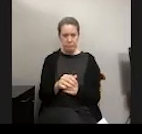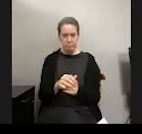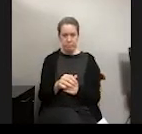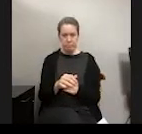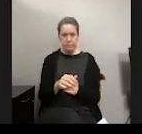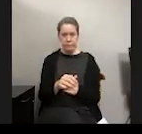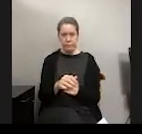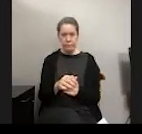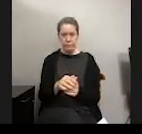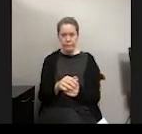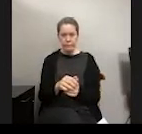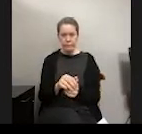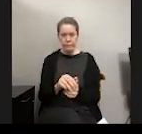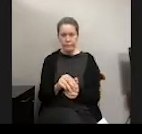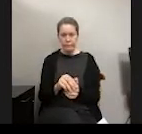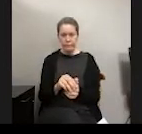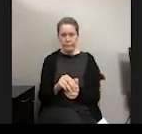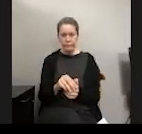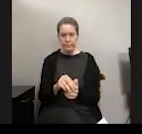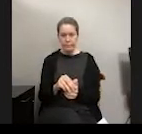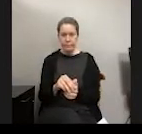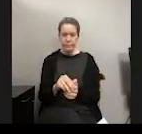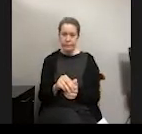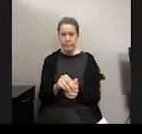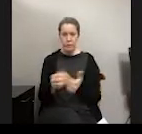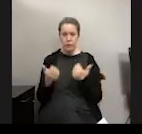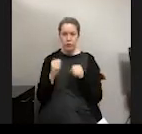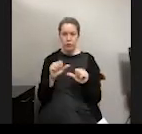question fully, I think